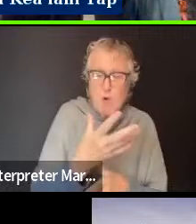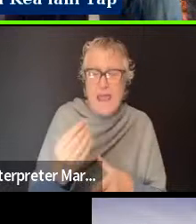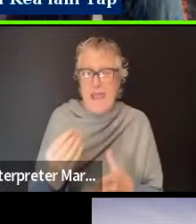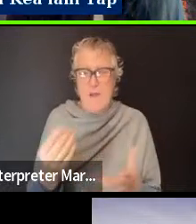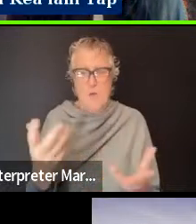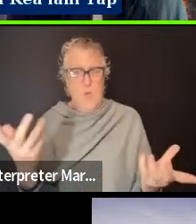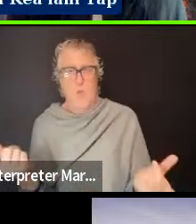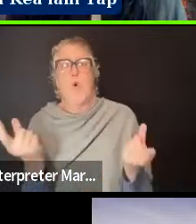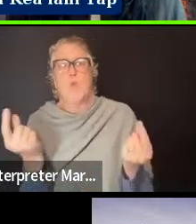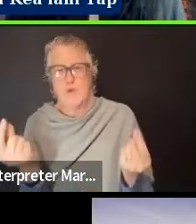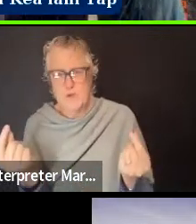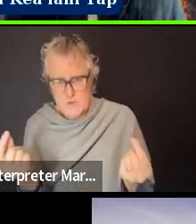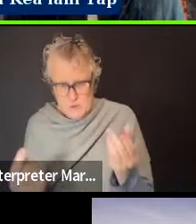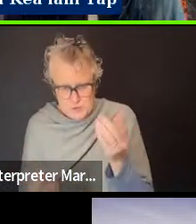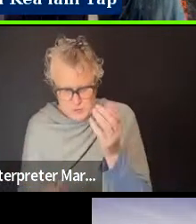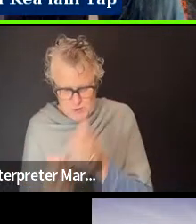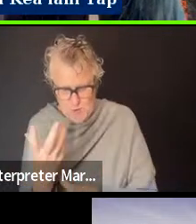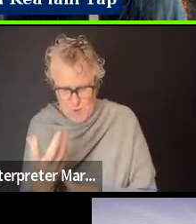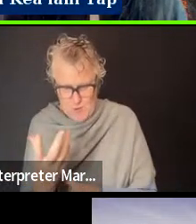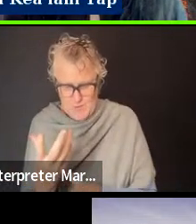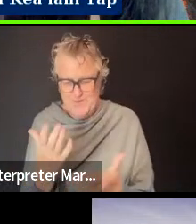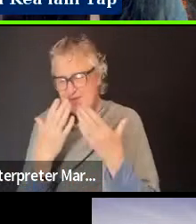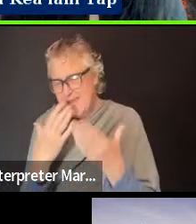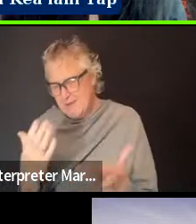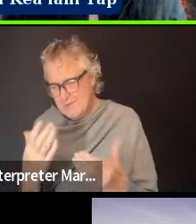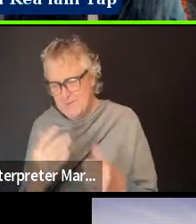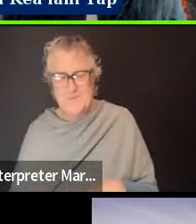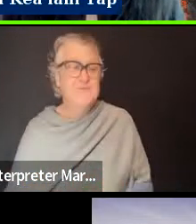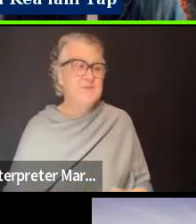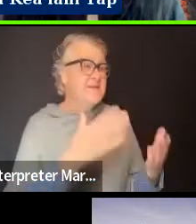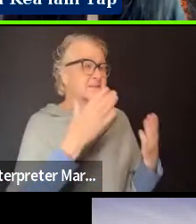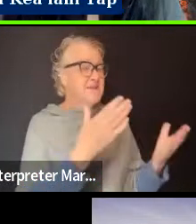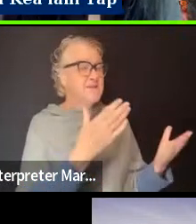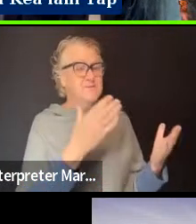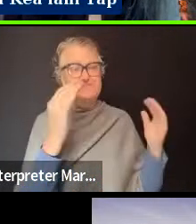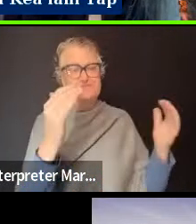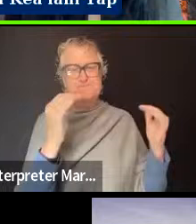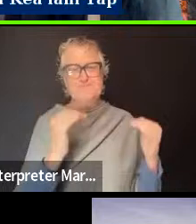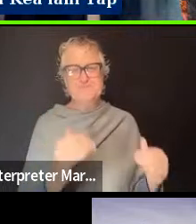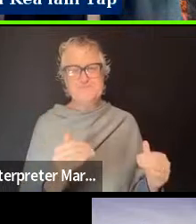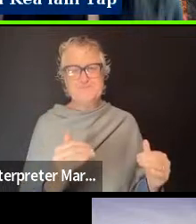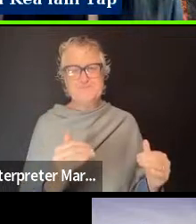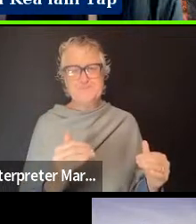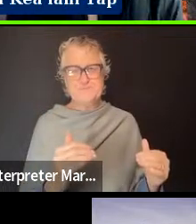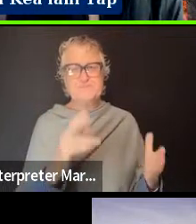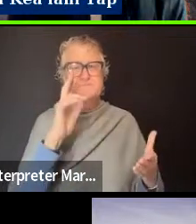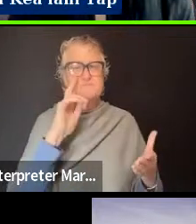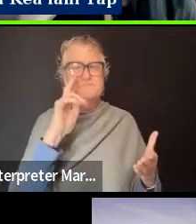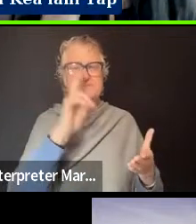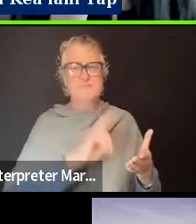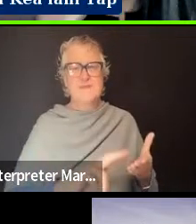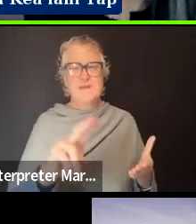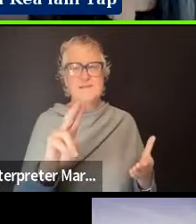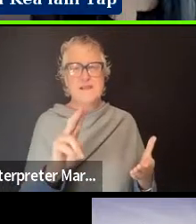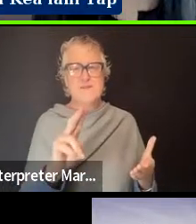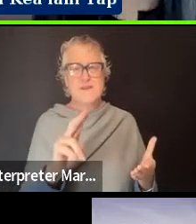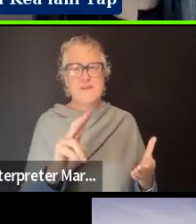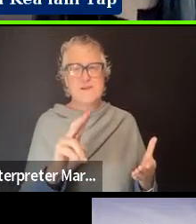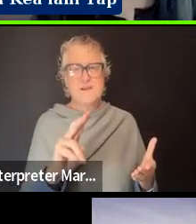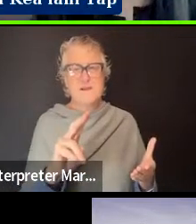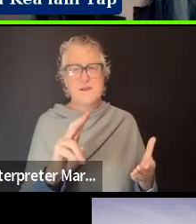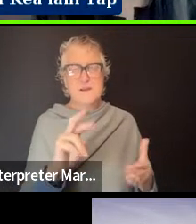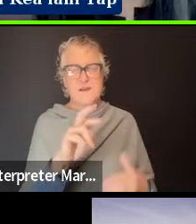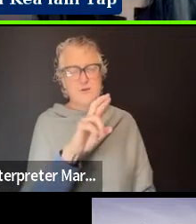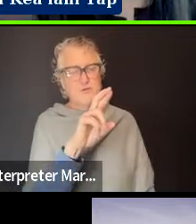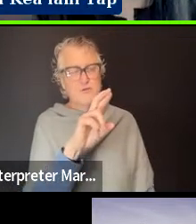like to introduce Washington State Department of Transportation Secretary, Secretary Roger